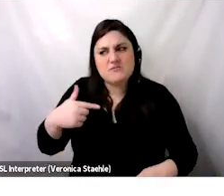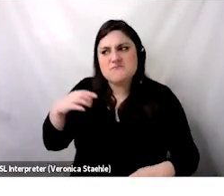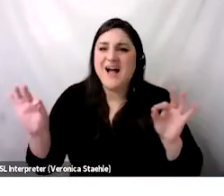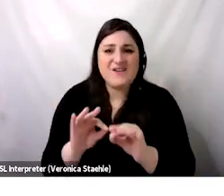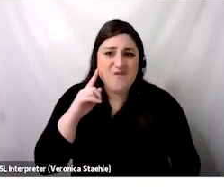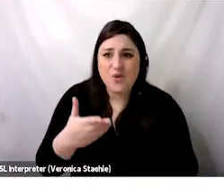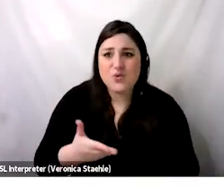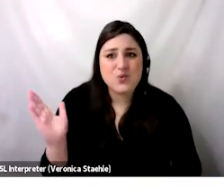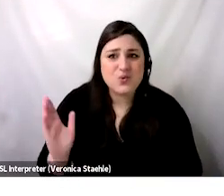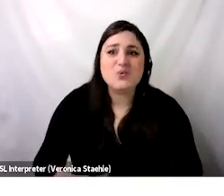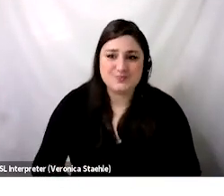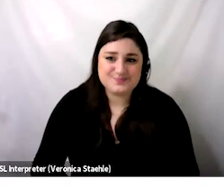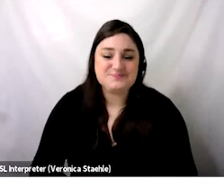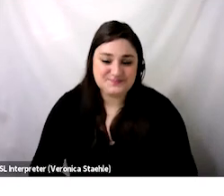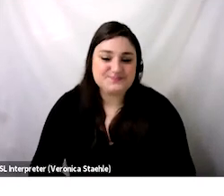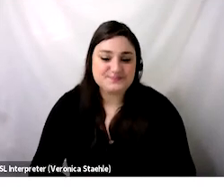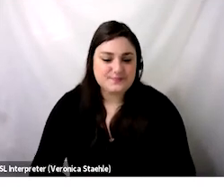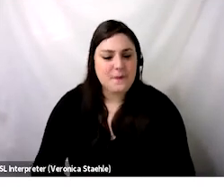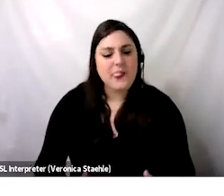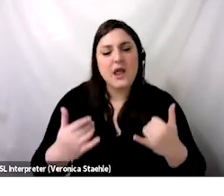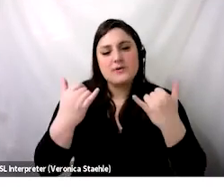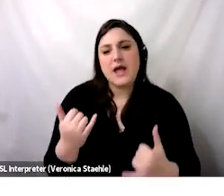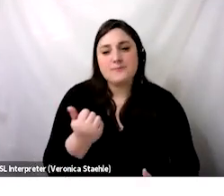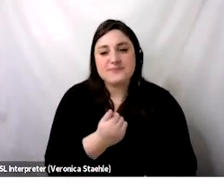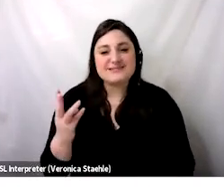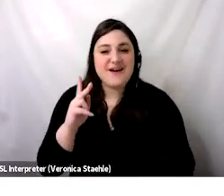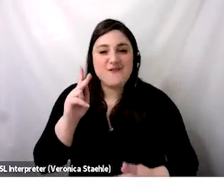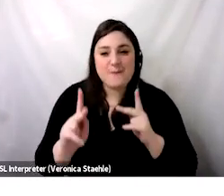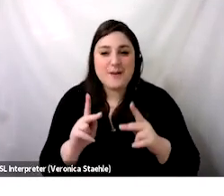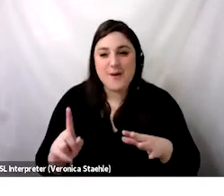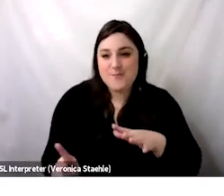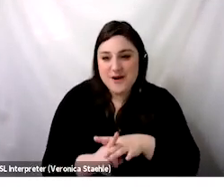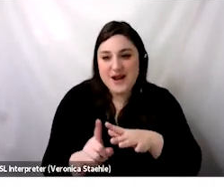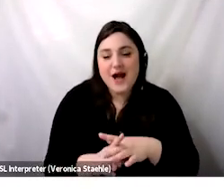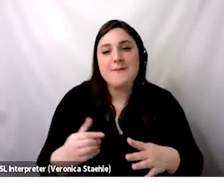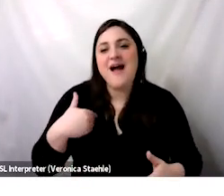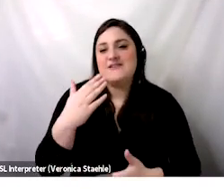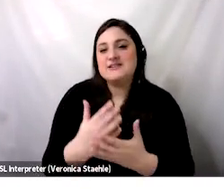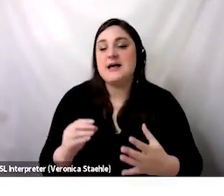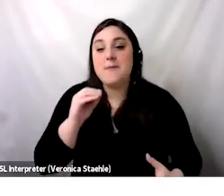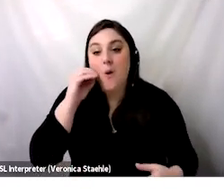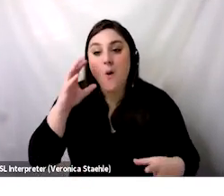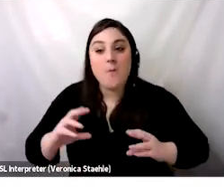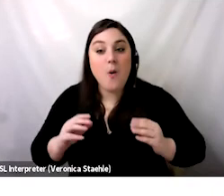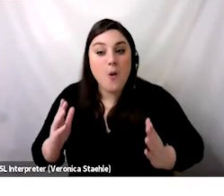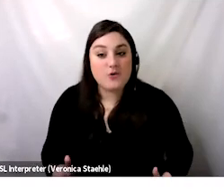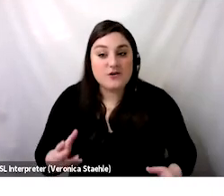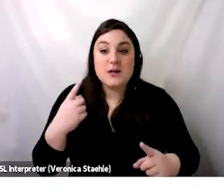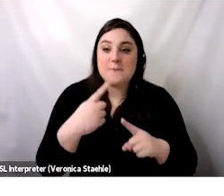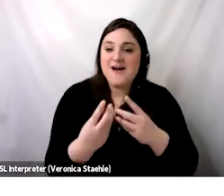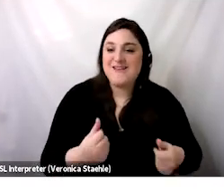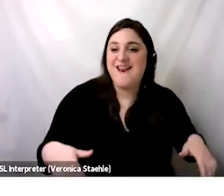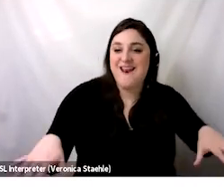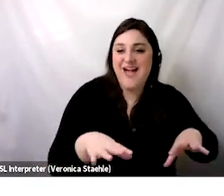Yeah. So a few people are asking, actually, we have some homeowners and landowners here that